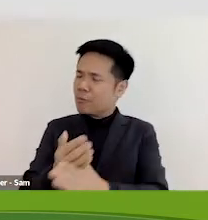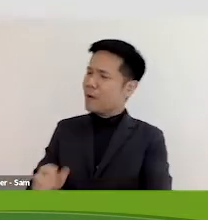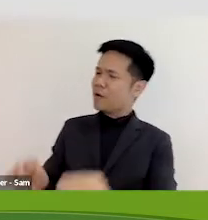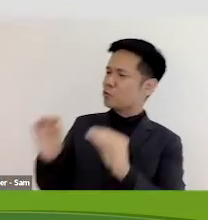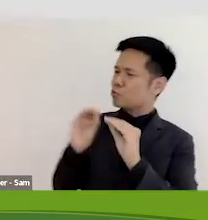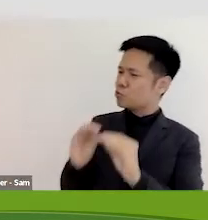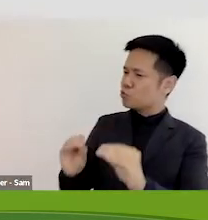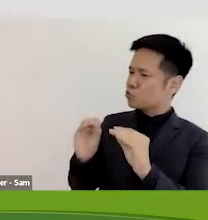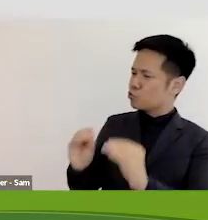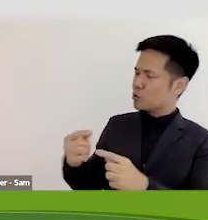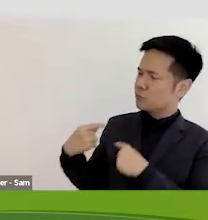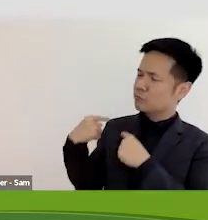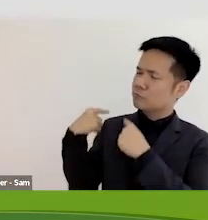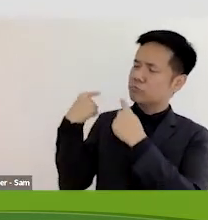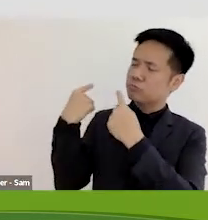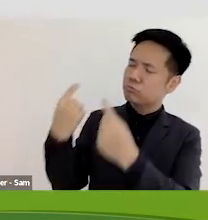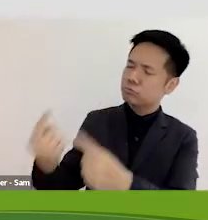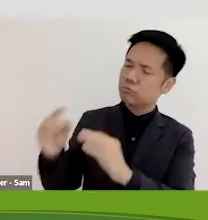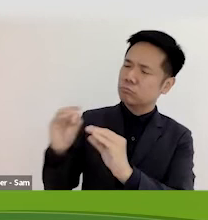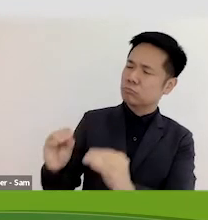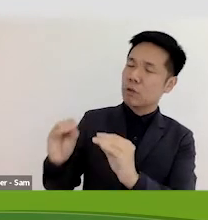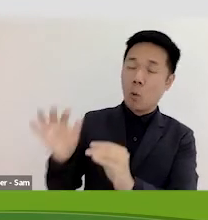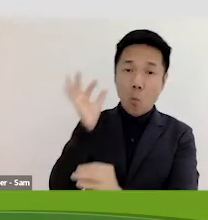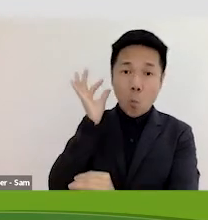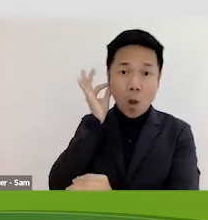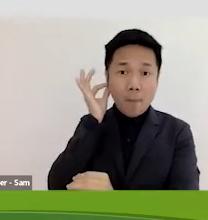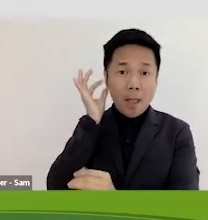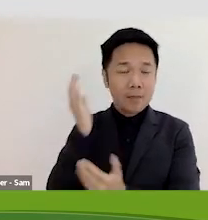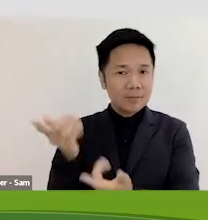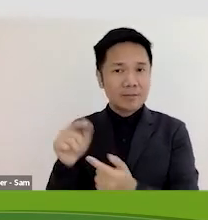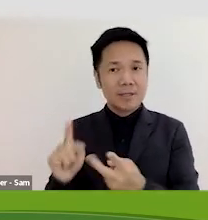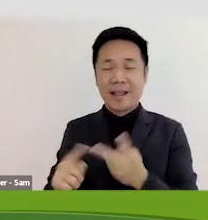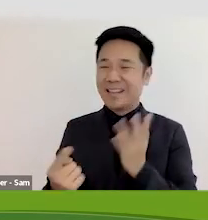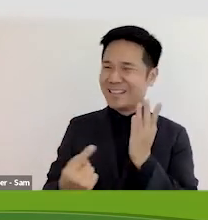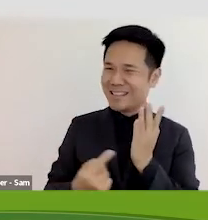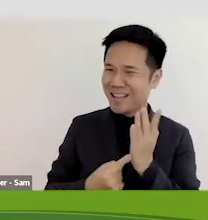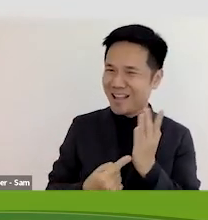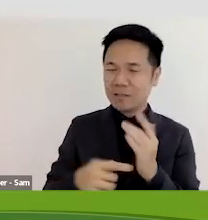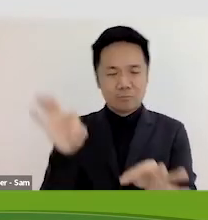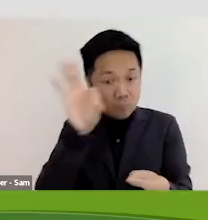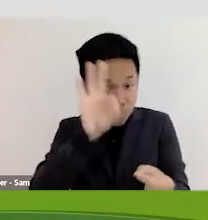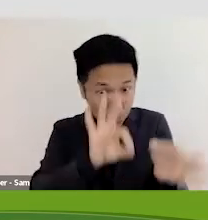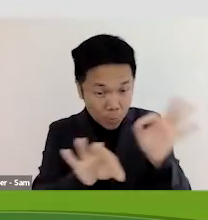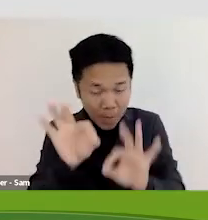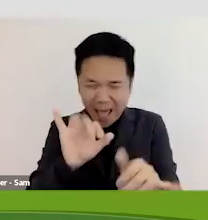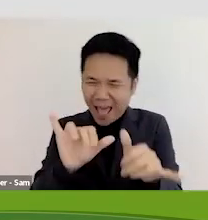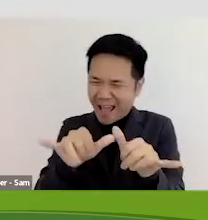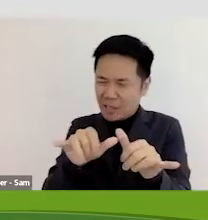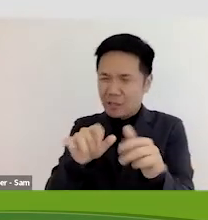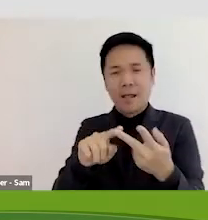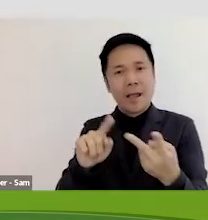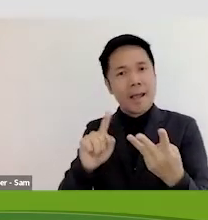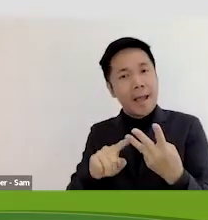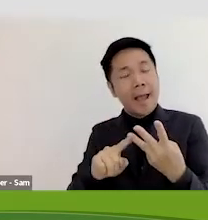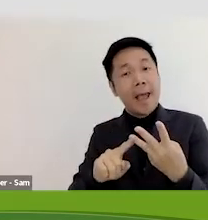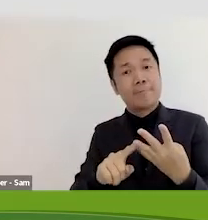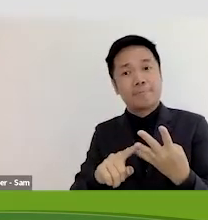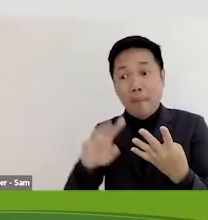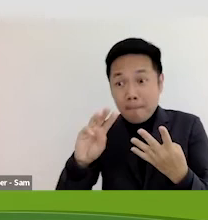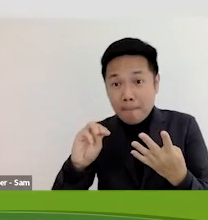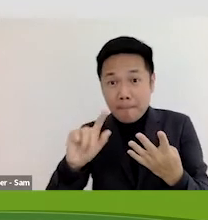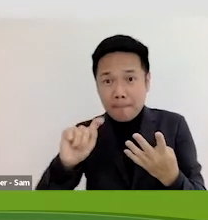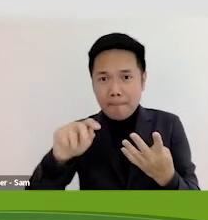training, and education, including in science, technology, engineering, and mathematics for women